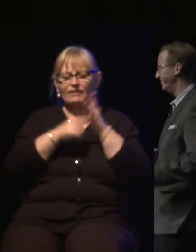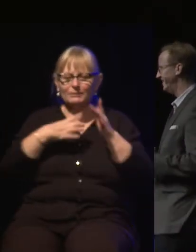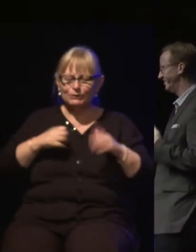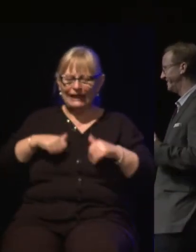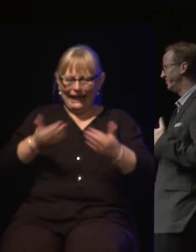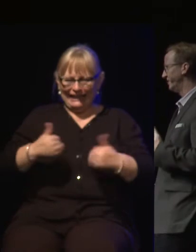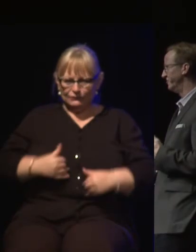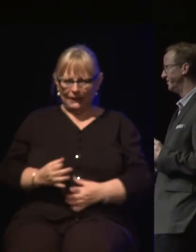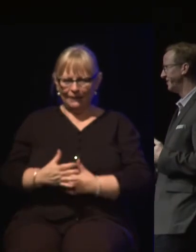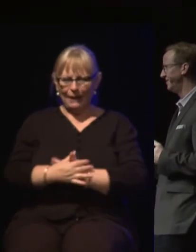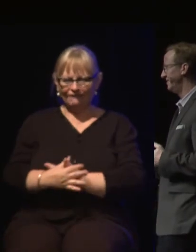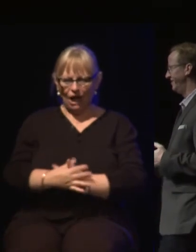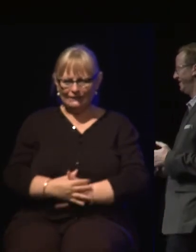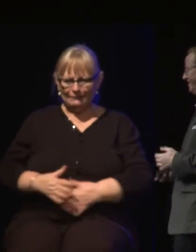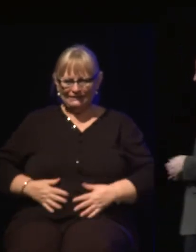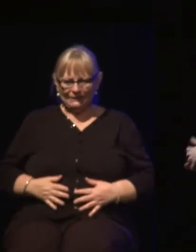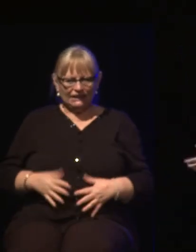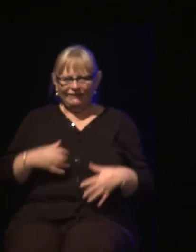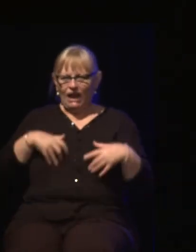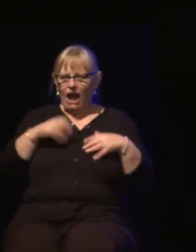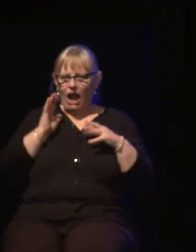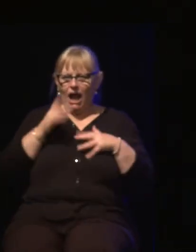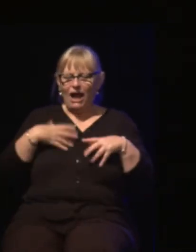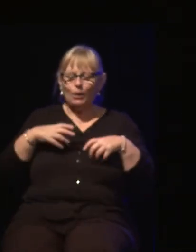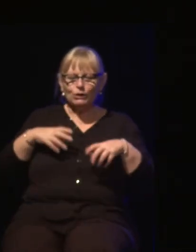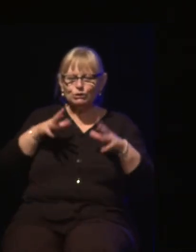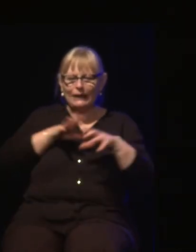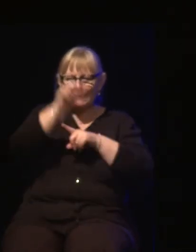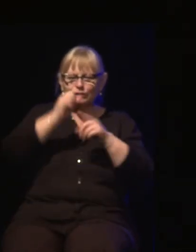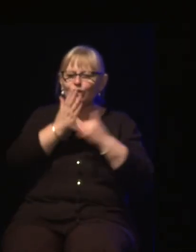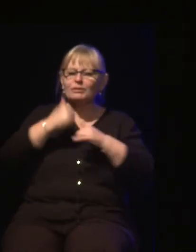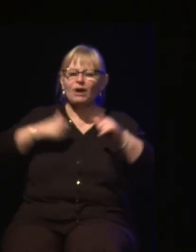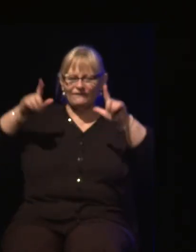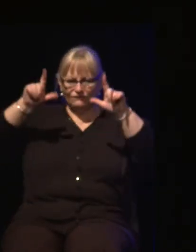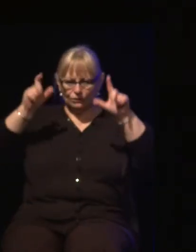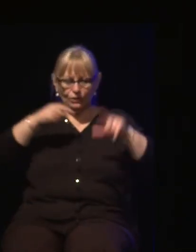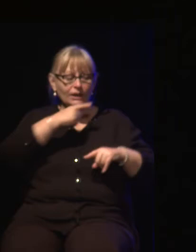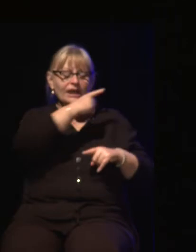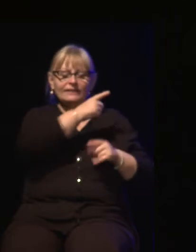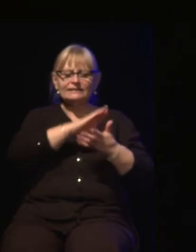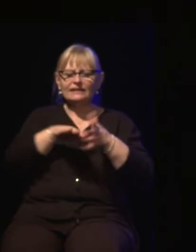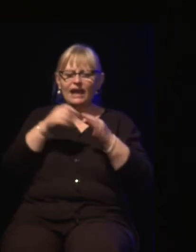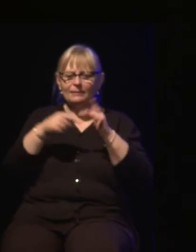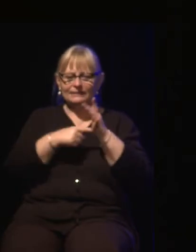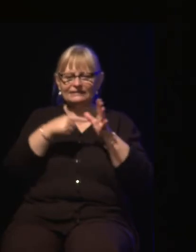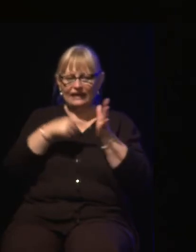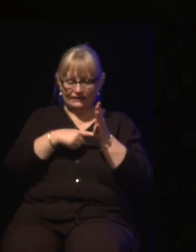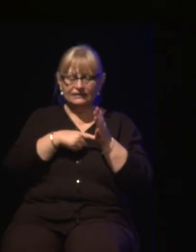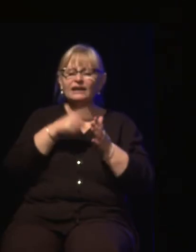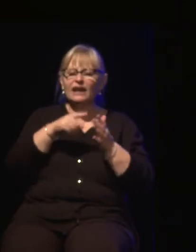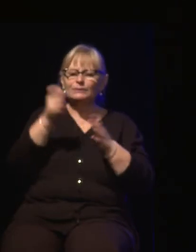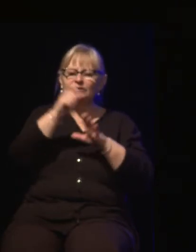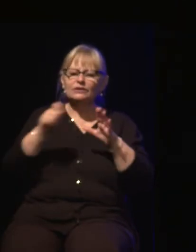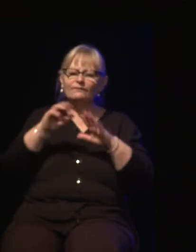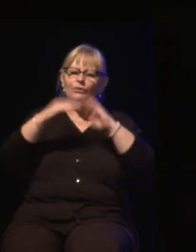gives me butterflies when I see a really cool building, and I try to capture that in my photos. This is called Habitat. It was designed for the World's Fair in